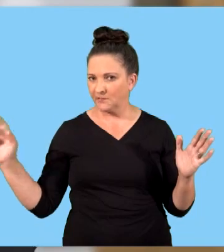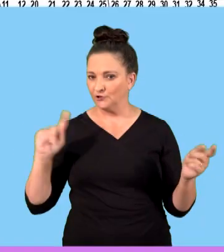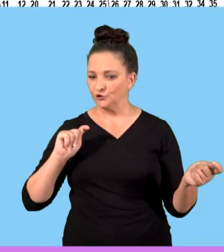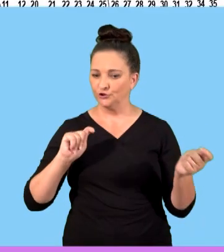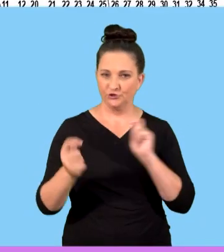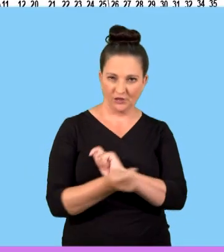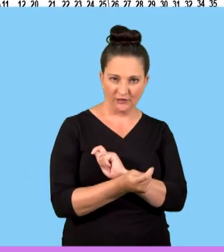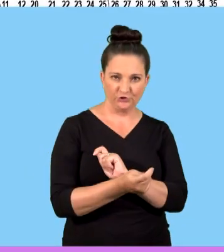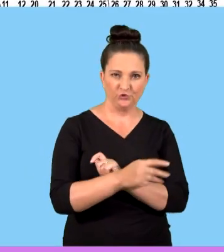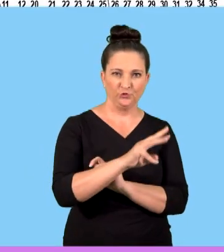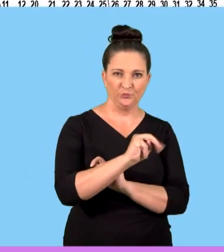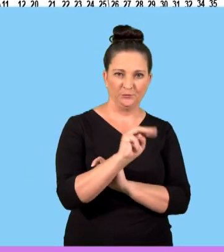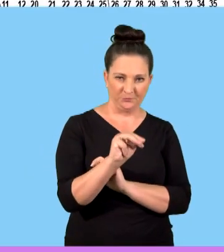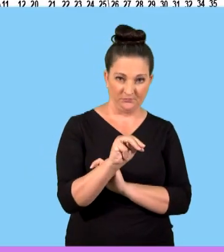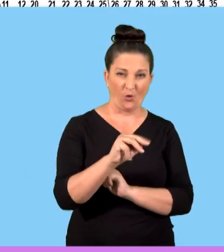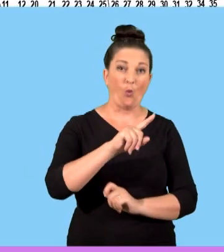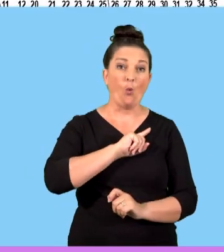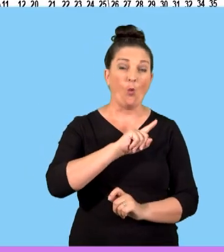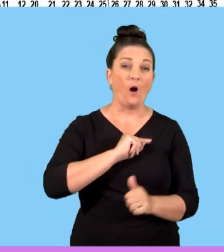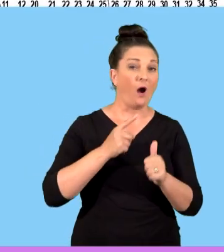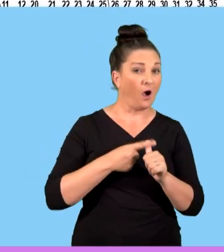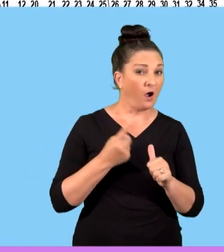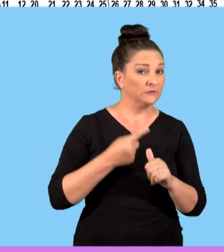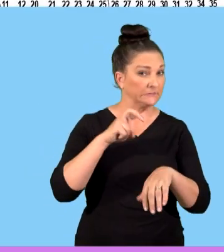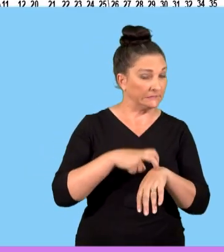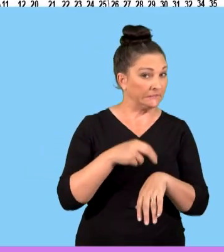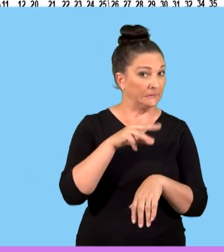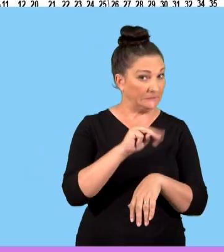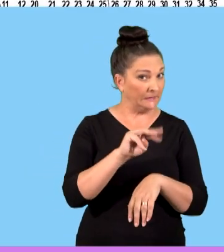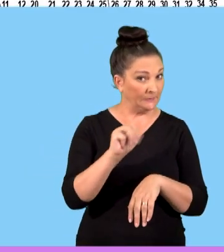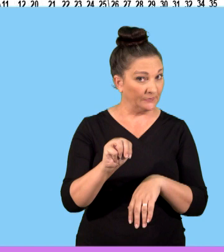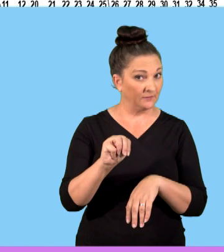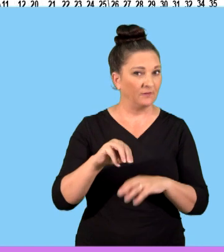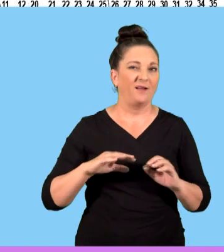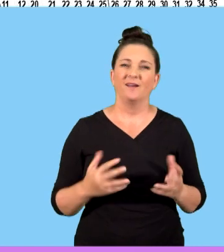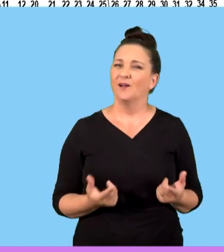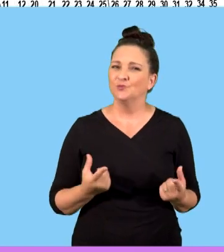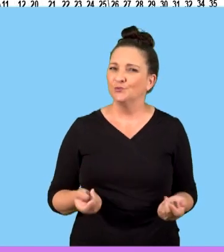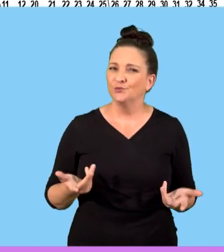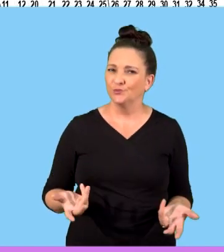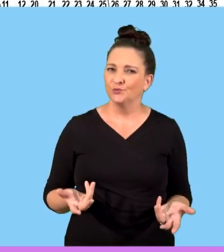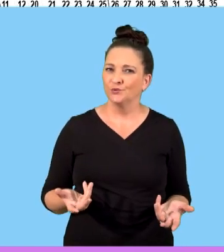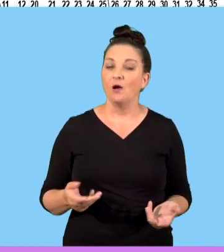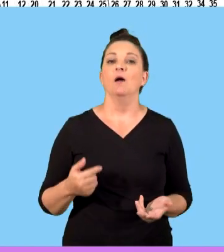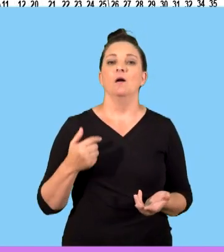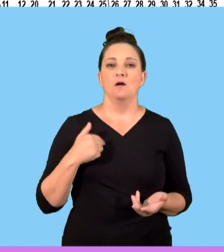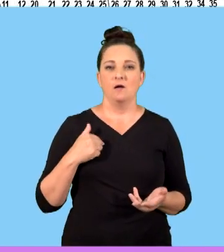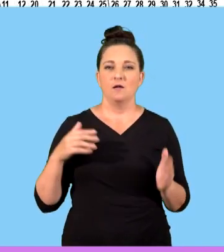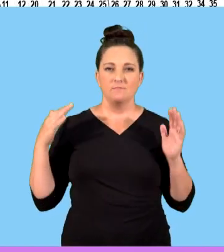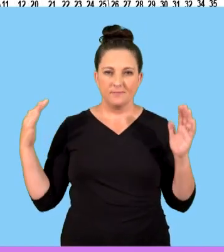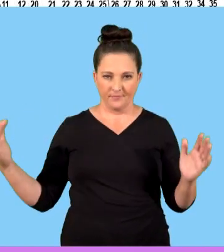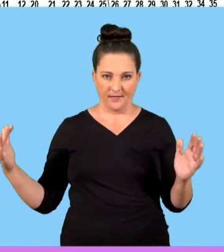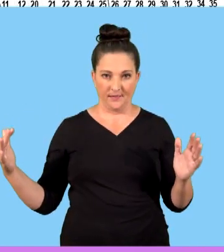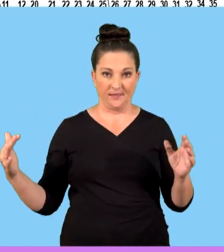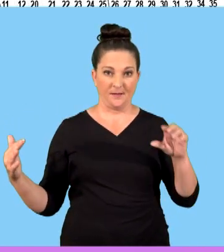to millimeters, right? Remember, my answer must be in millimeters. How did I do that? I took